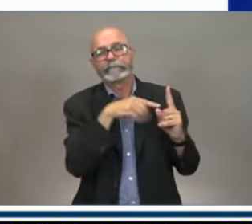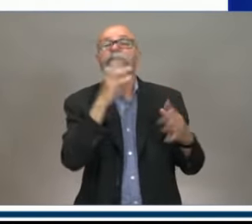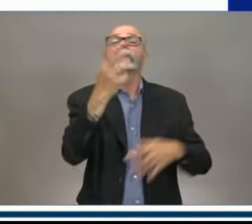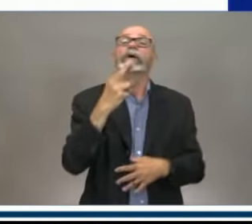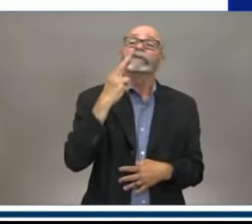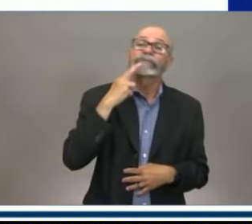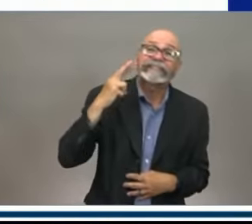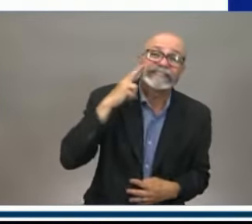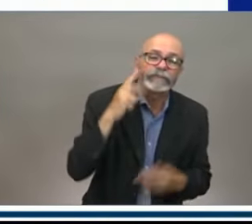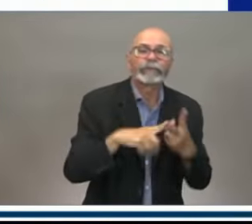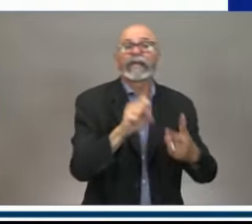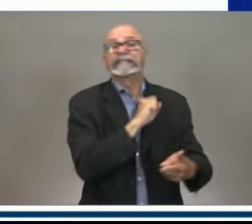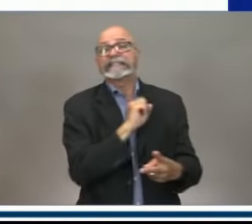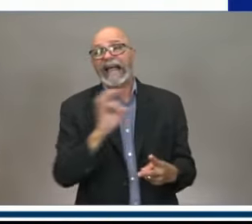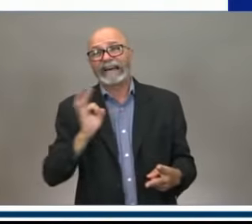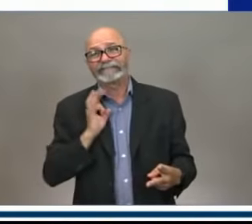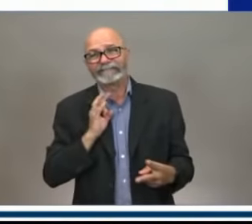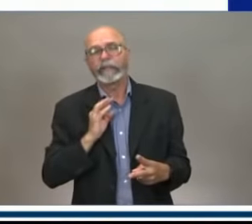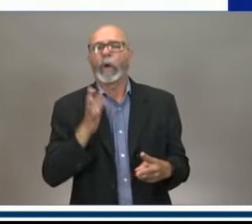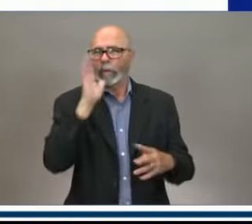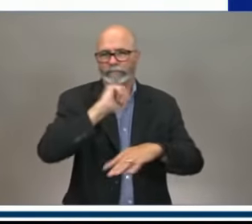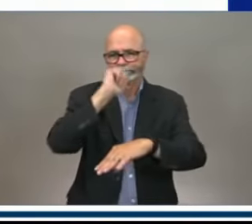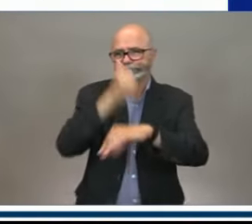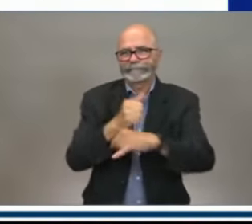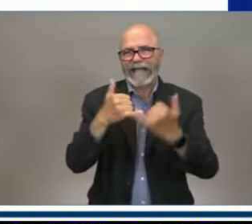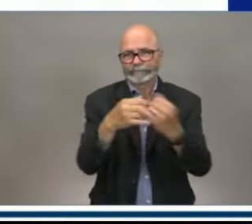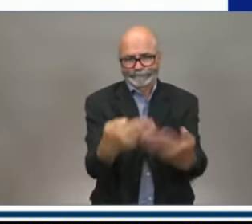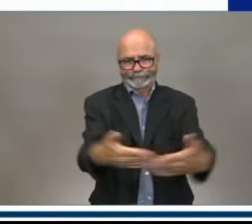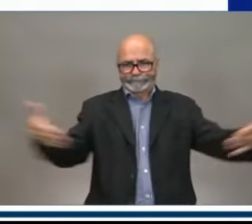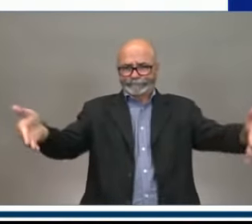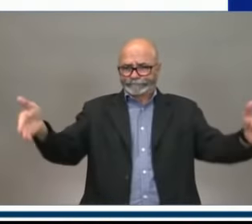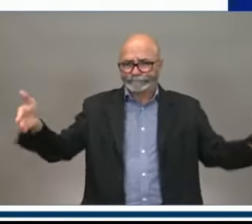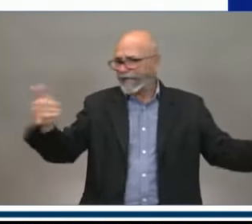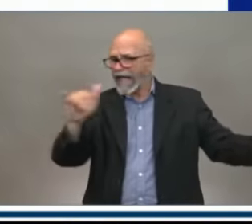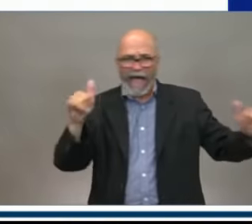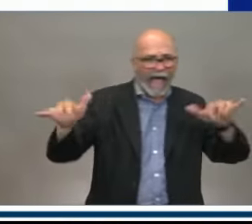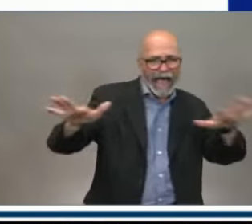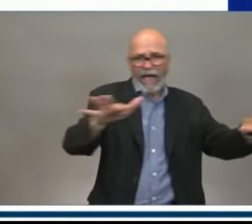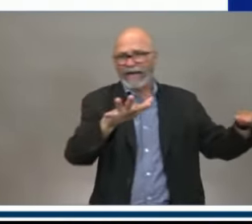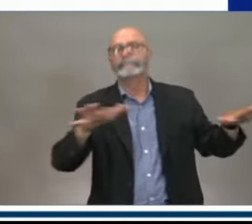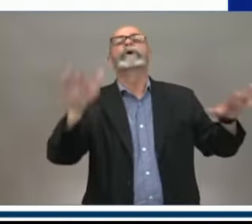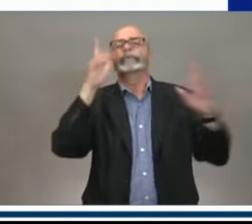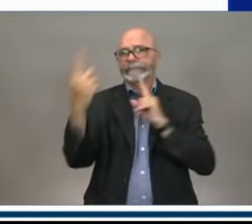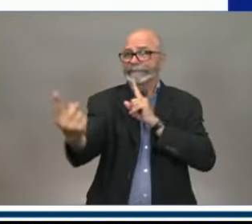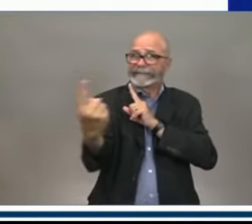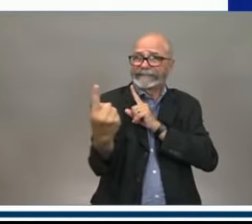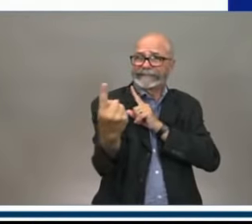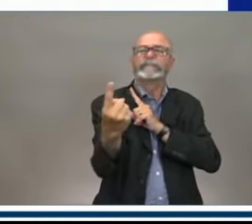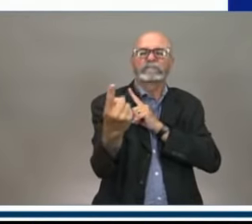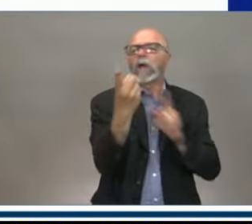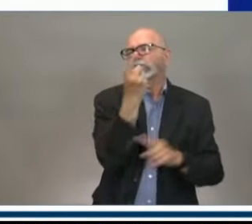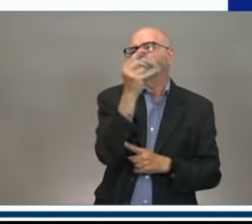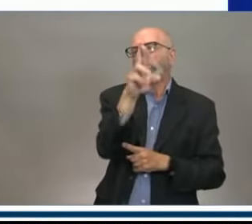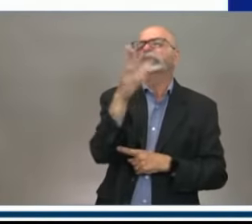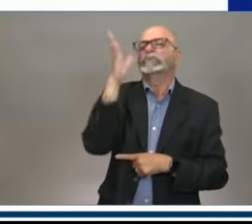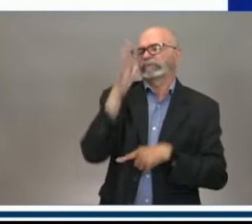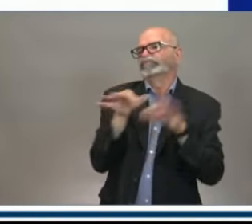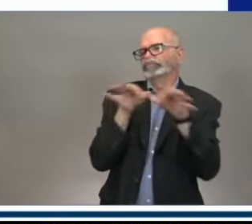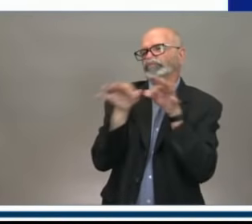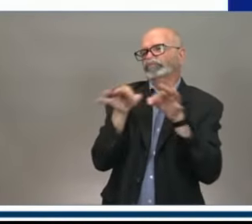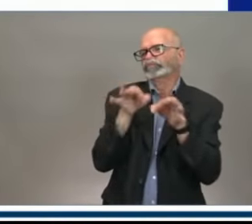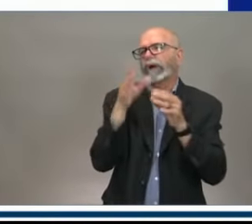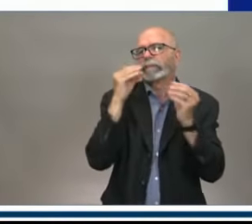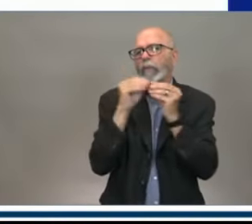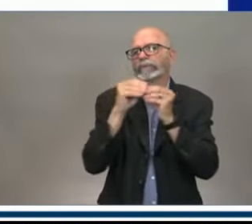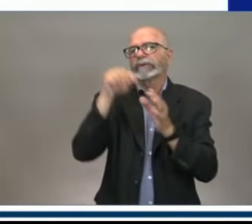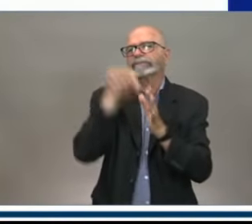safe, but Dr. Strang will outline those measures in a moment. And I know this is not exactly what you were hoping for, and we understand